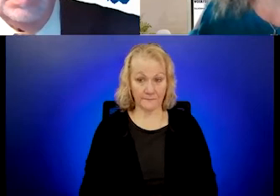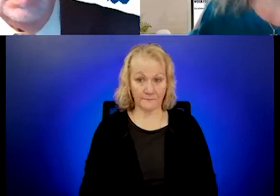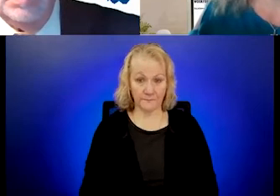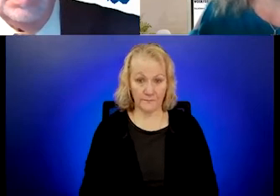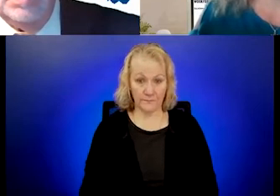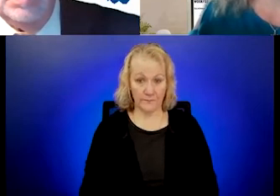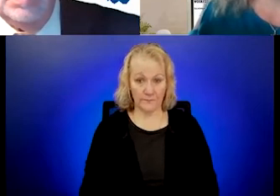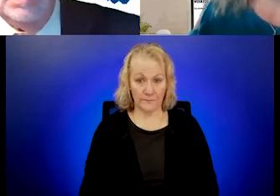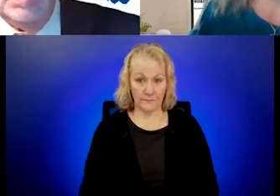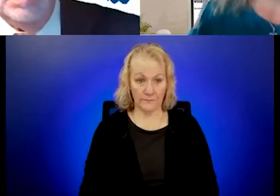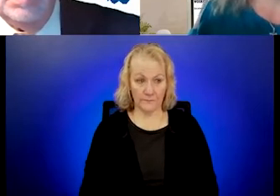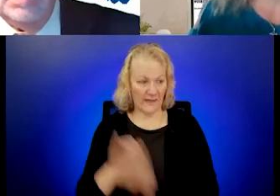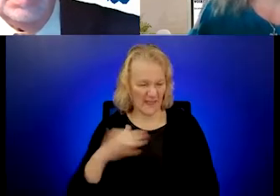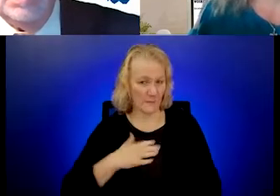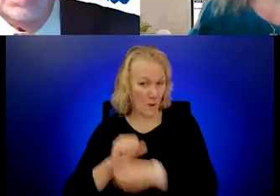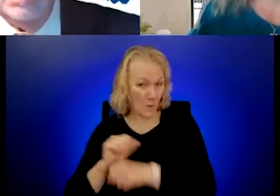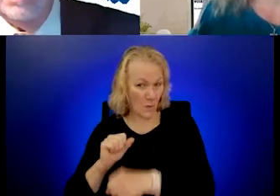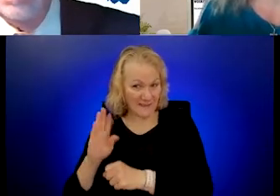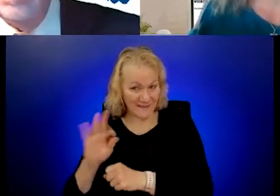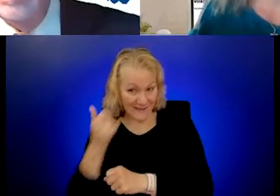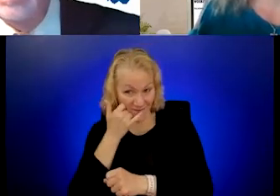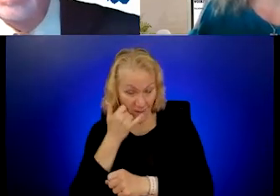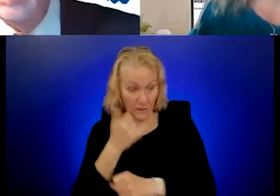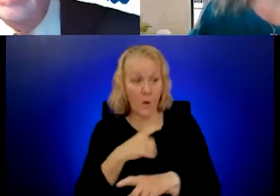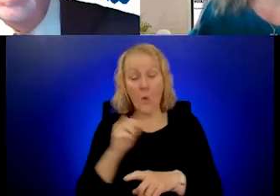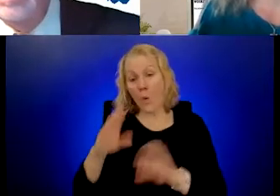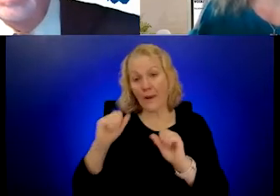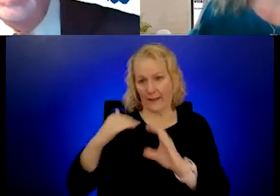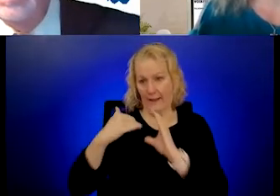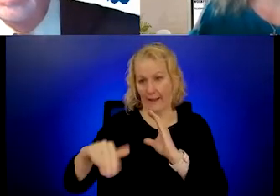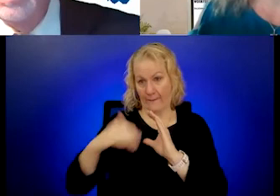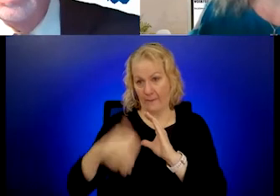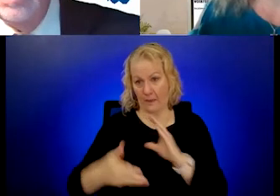512-756-3908. That's my work cell. And you can always drop me an email,